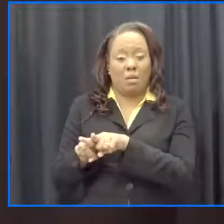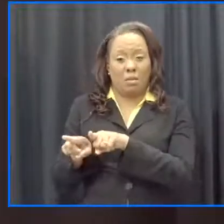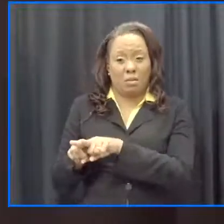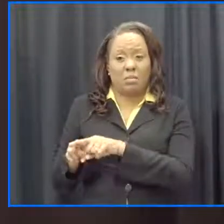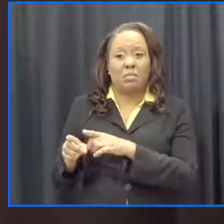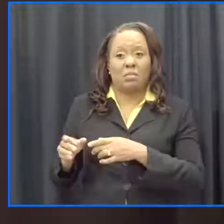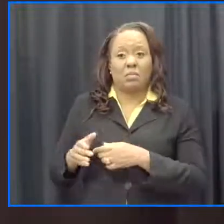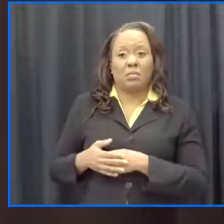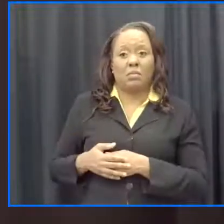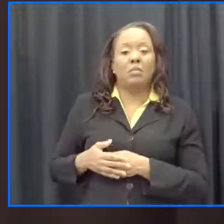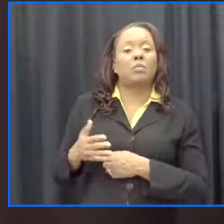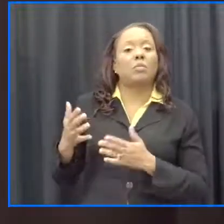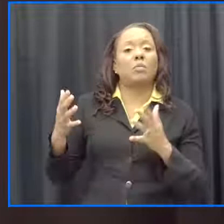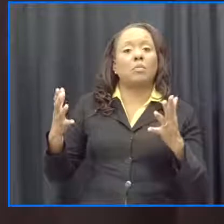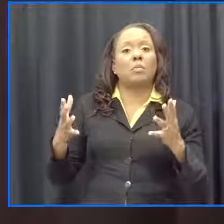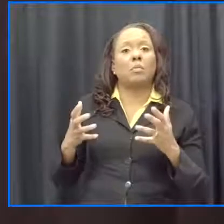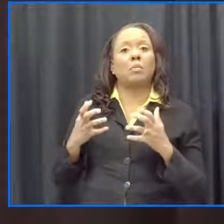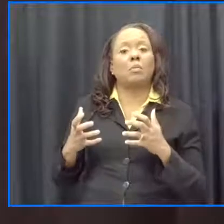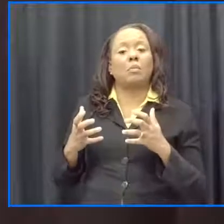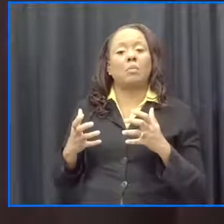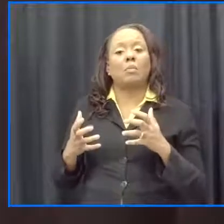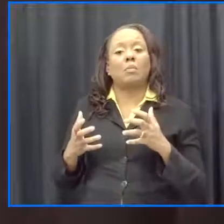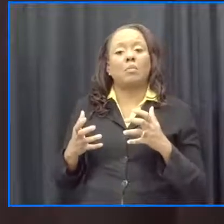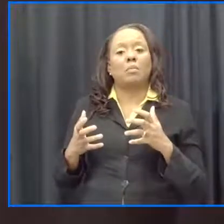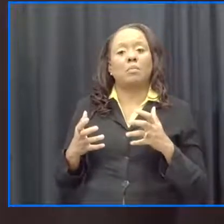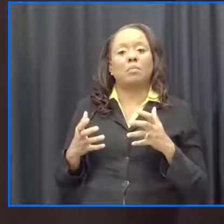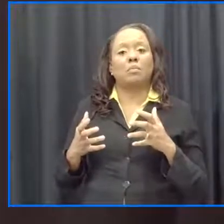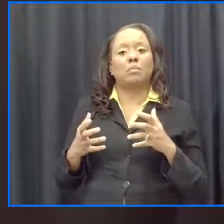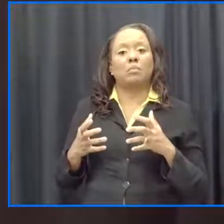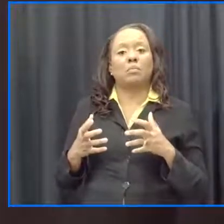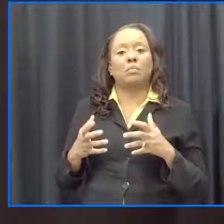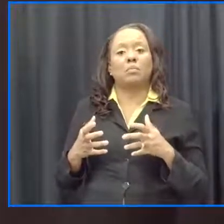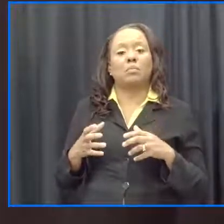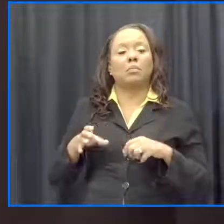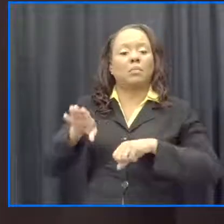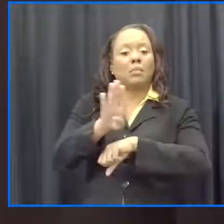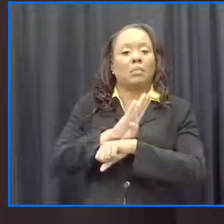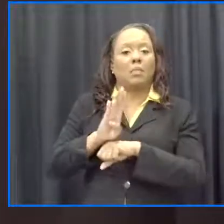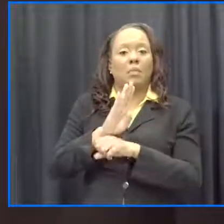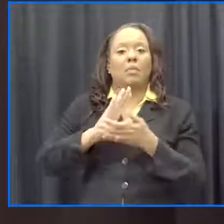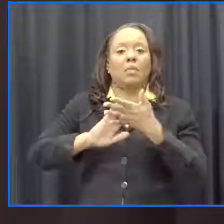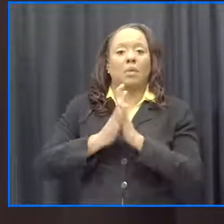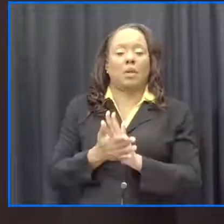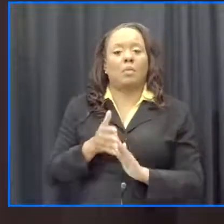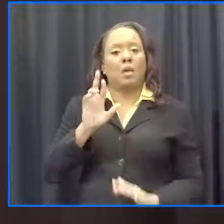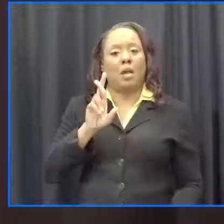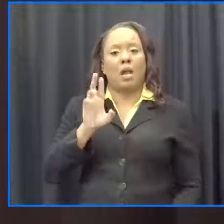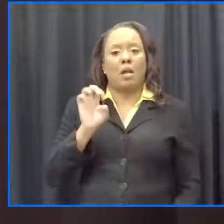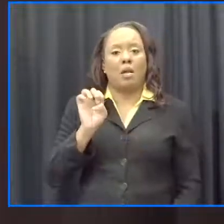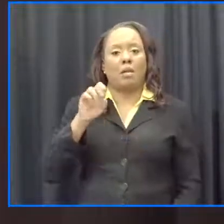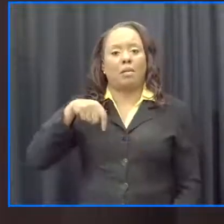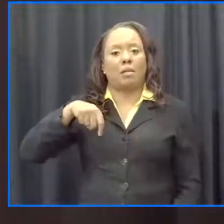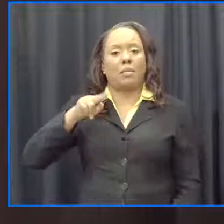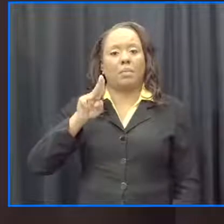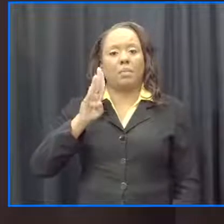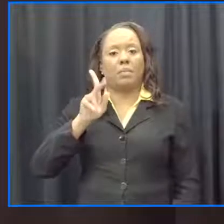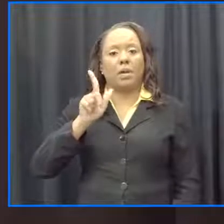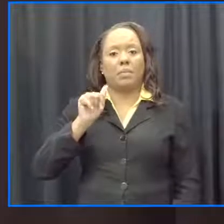significant recommendations was the move towards a republican system of government with a Barbadian as head of